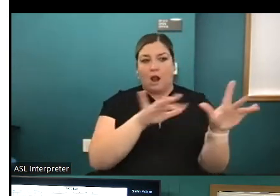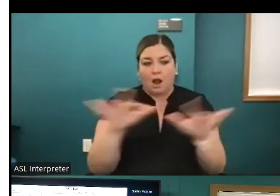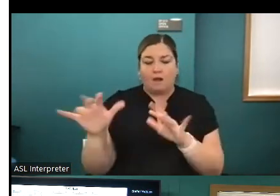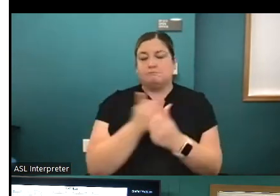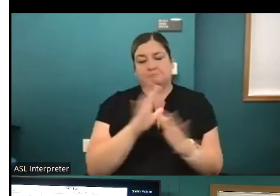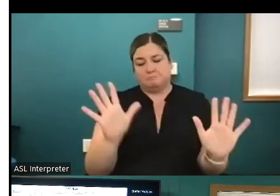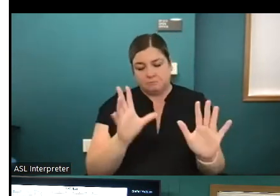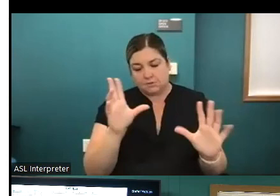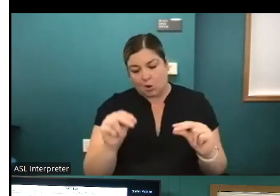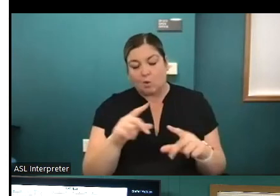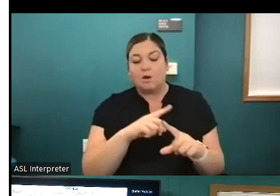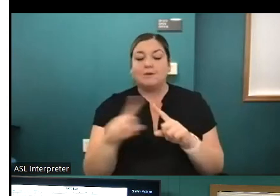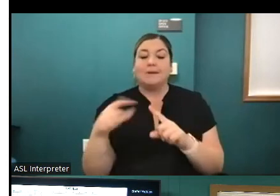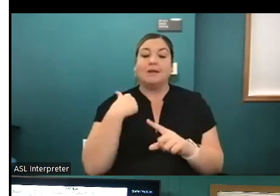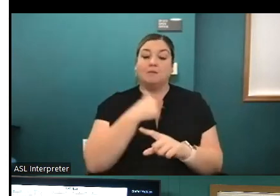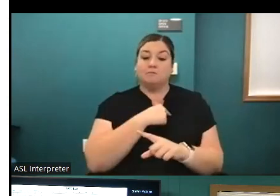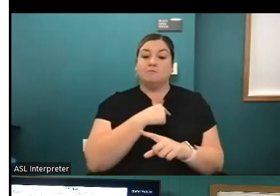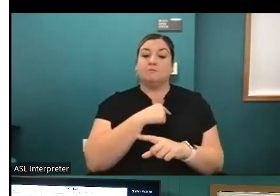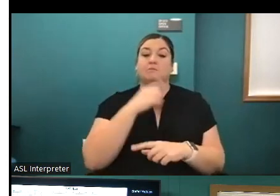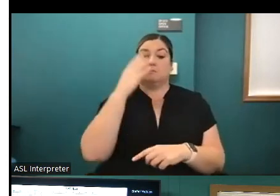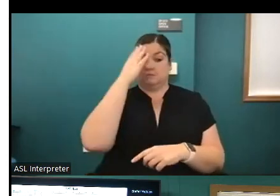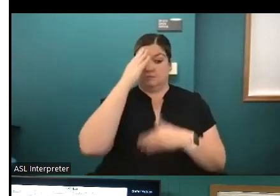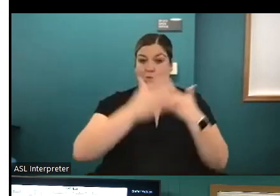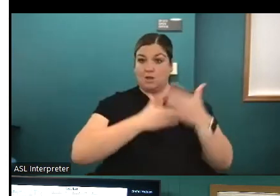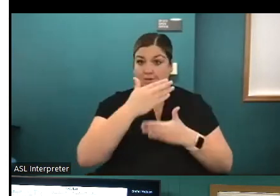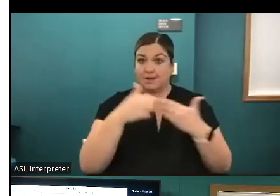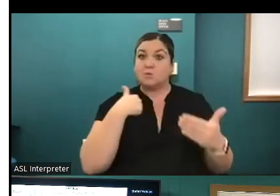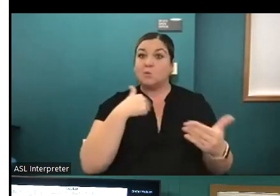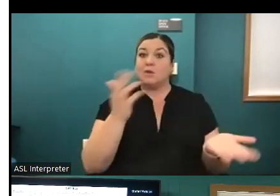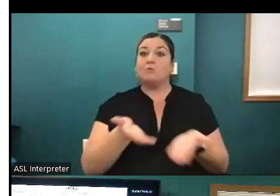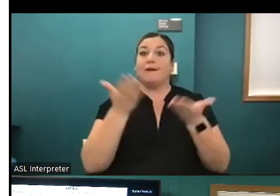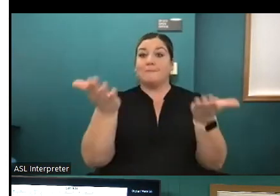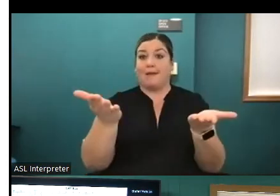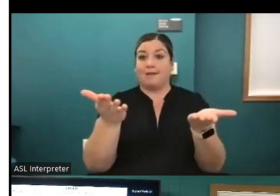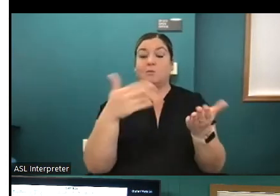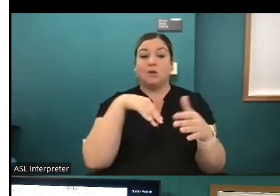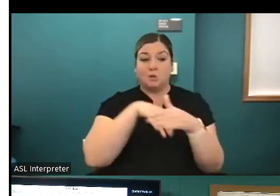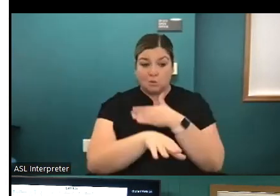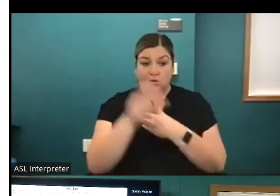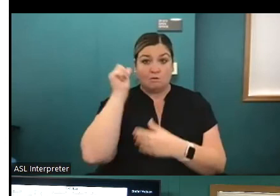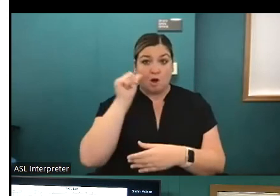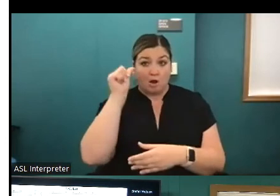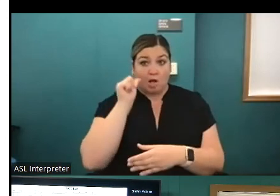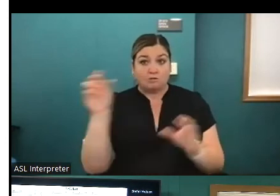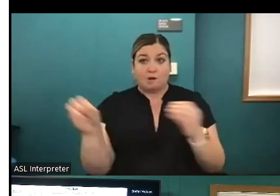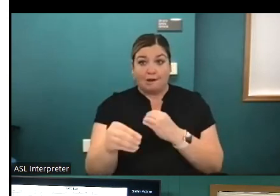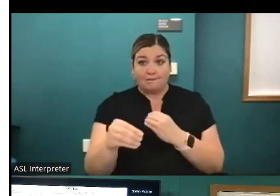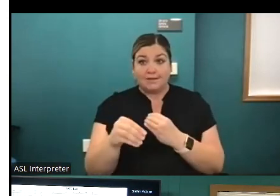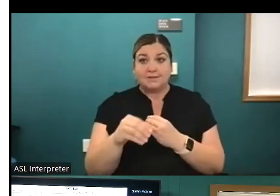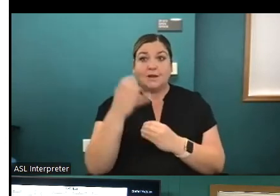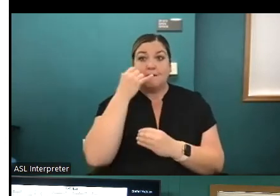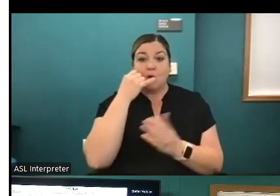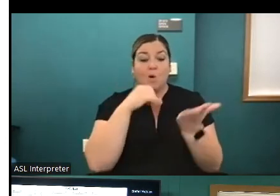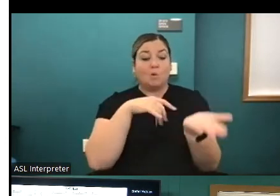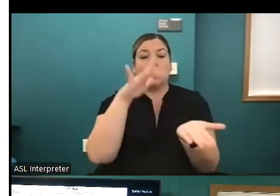But if we're in that process, that we highly recommend, when you get to the audiologist's office, you press record on